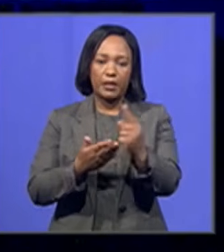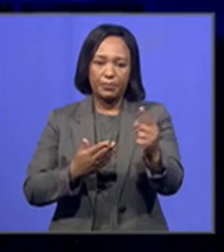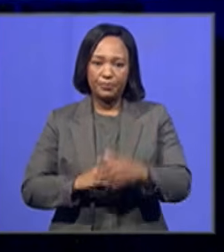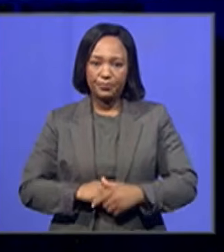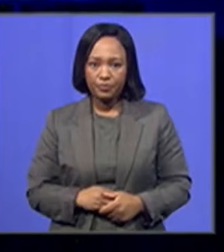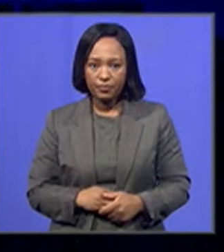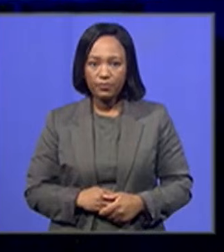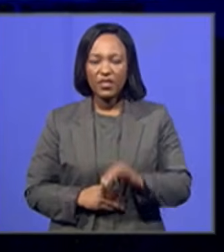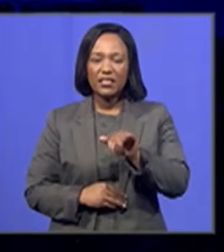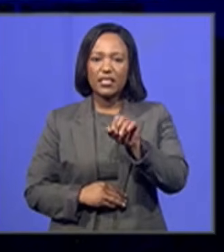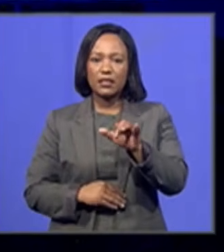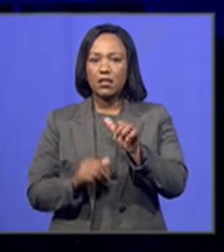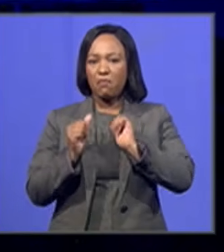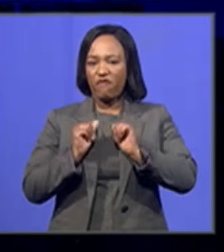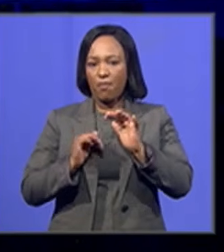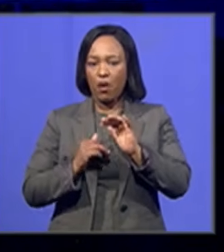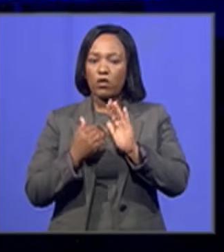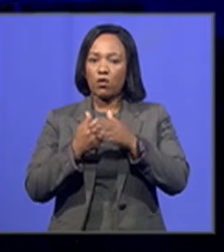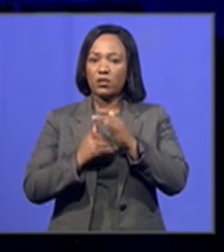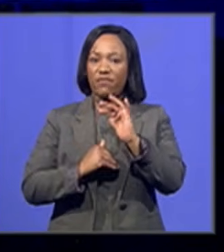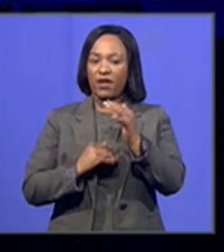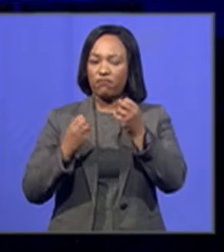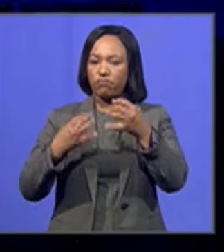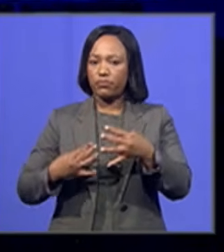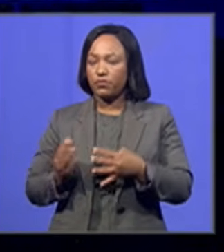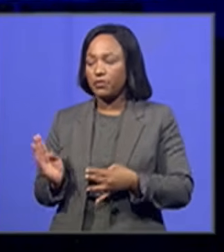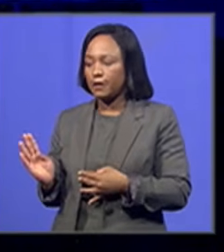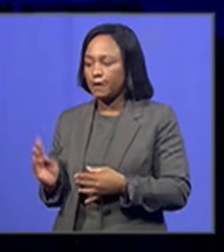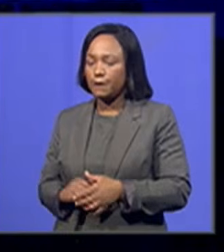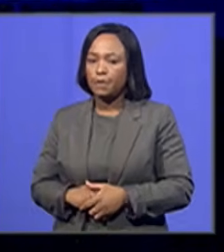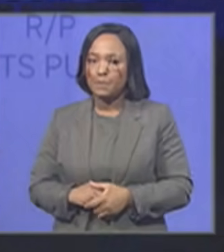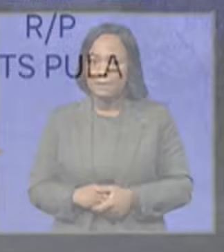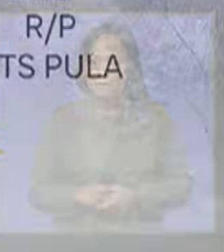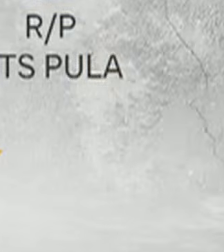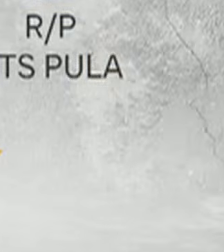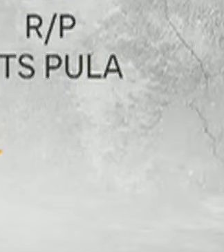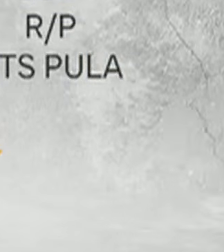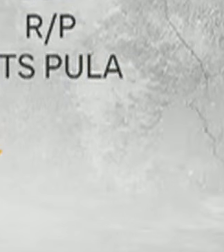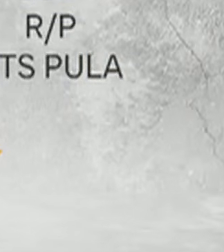Moijwale ha re bona hore mebaraka e sebeditsa jwang ha JC ne kwala horeng ya bohlano.